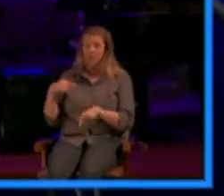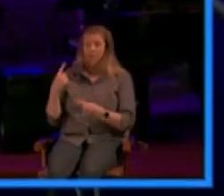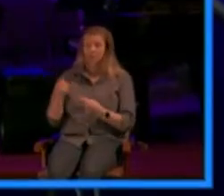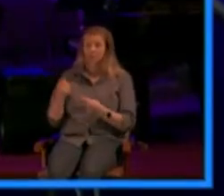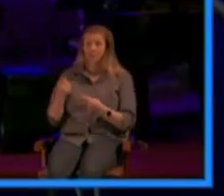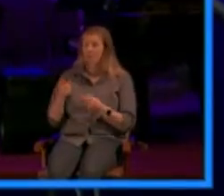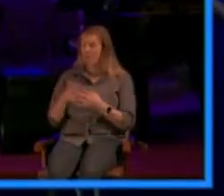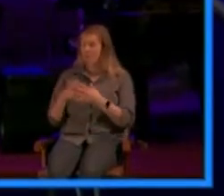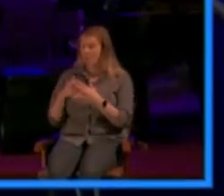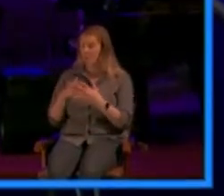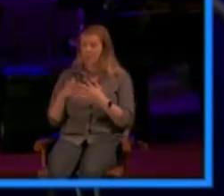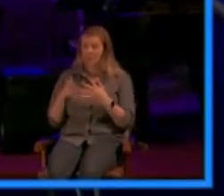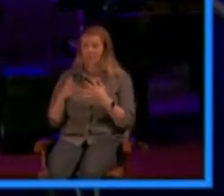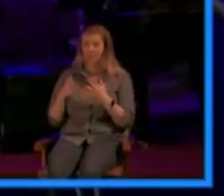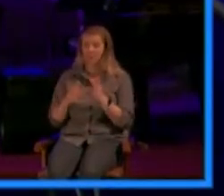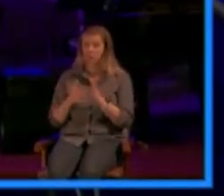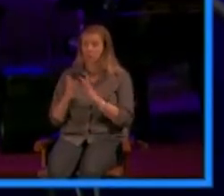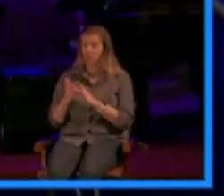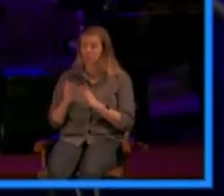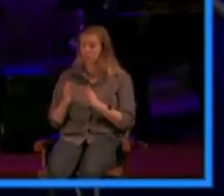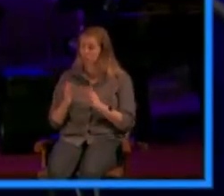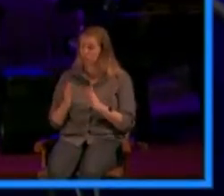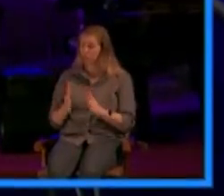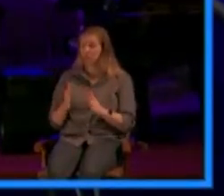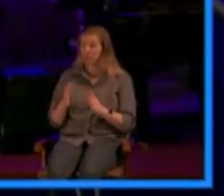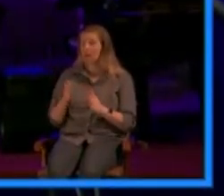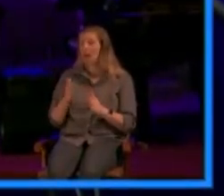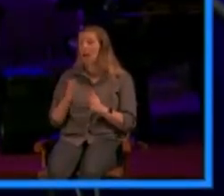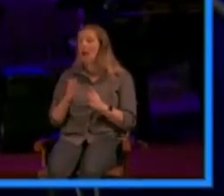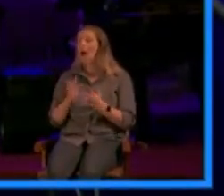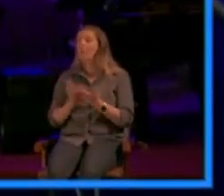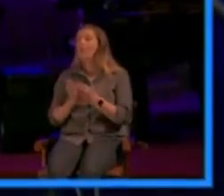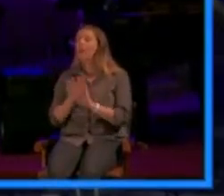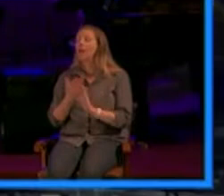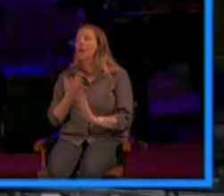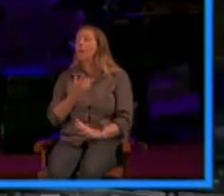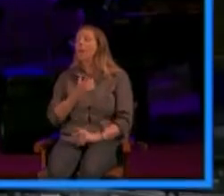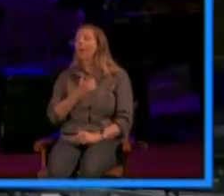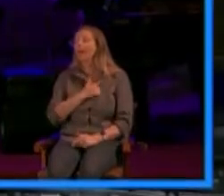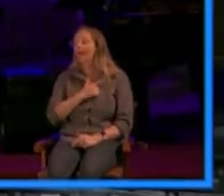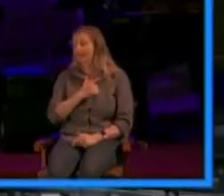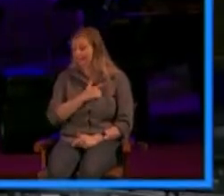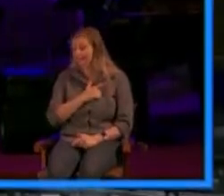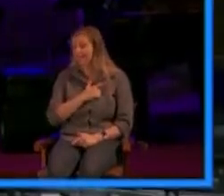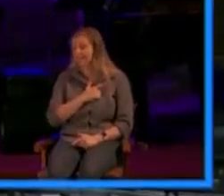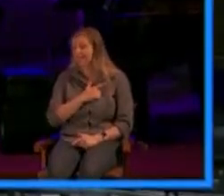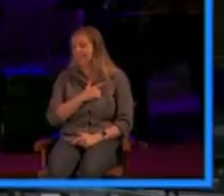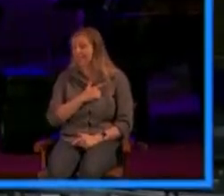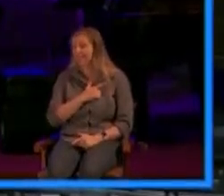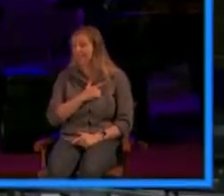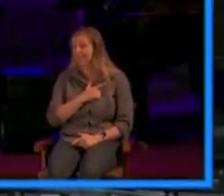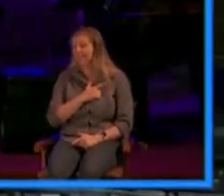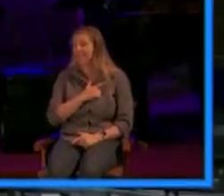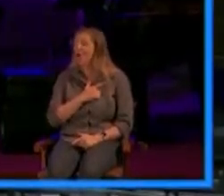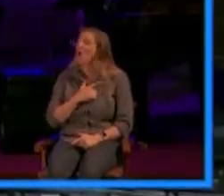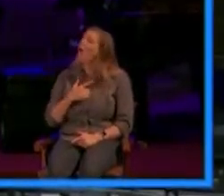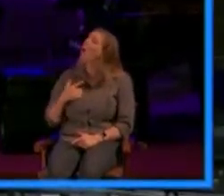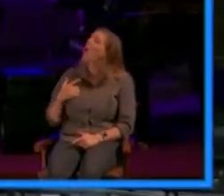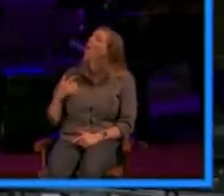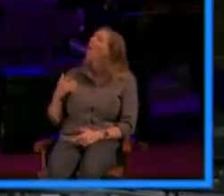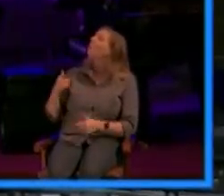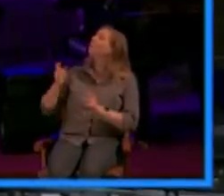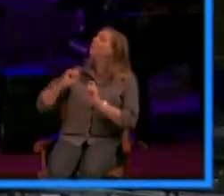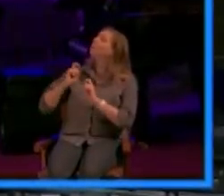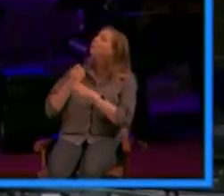our liberty. We've gotten lazy in our liberty. We enjoy this liberty that we've had,